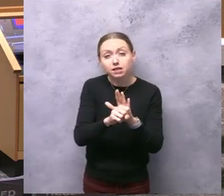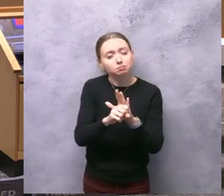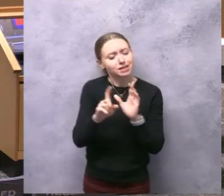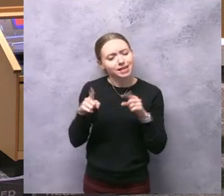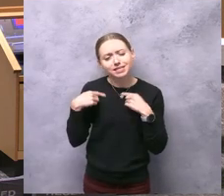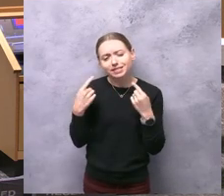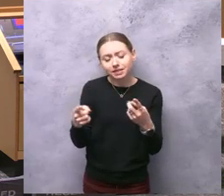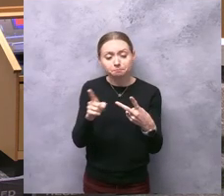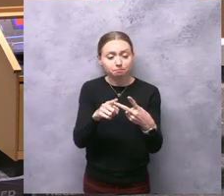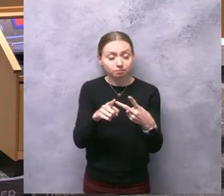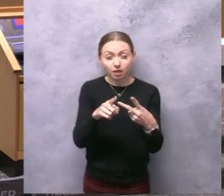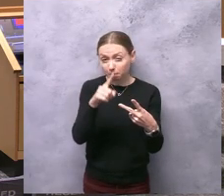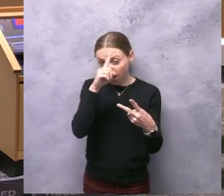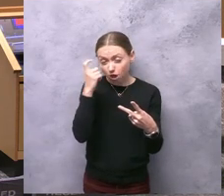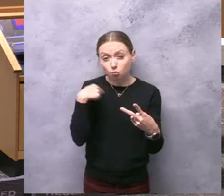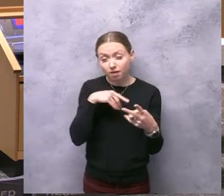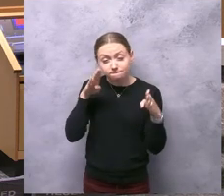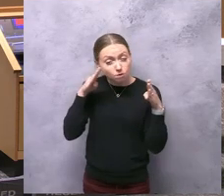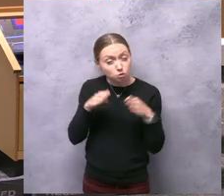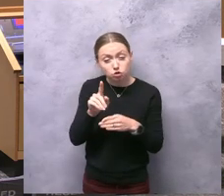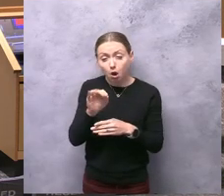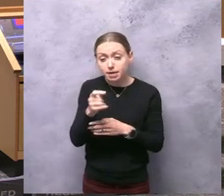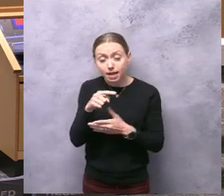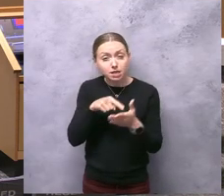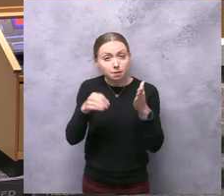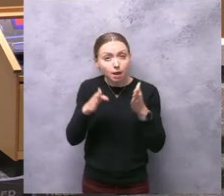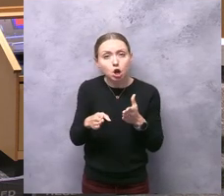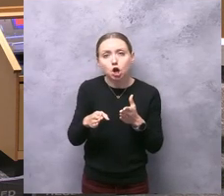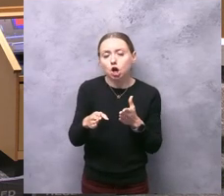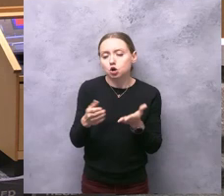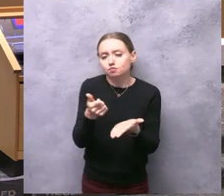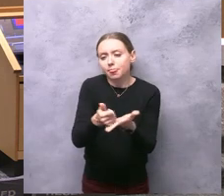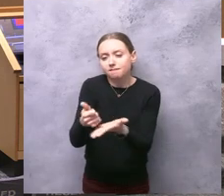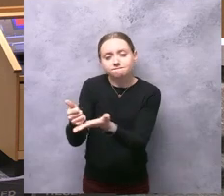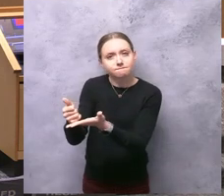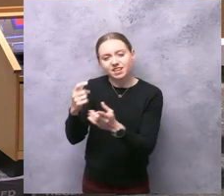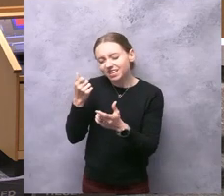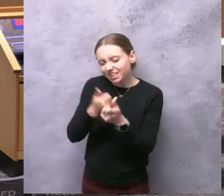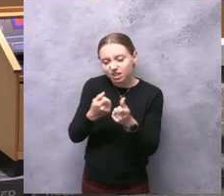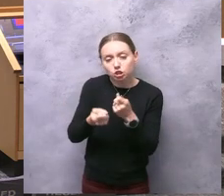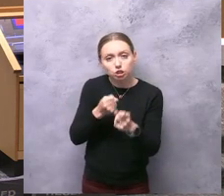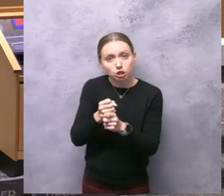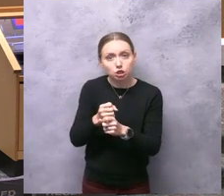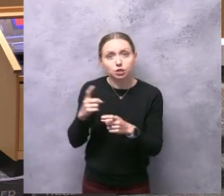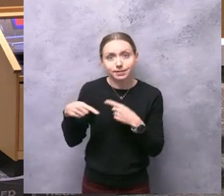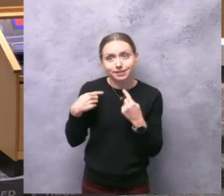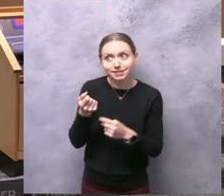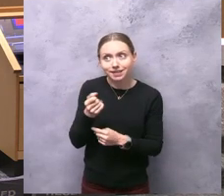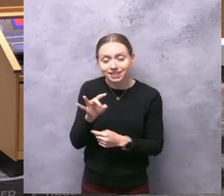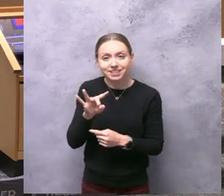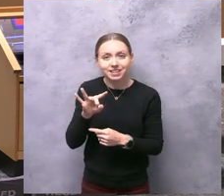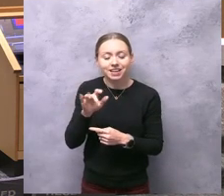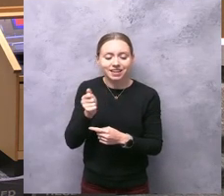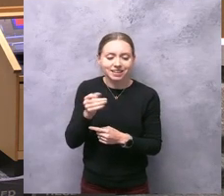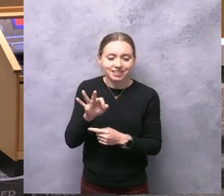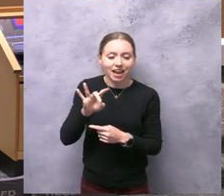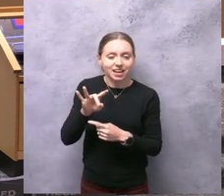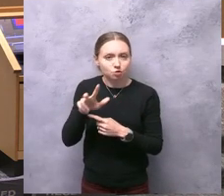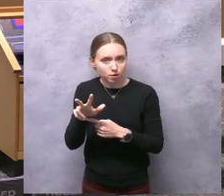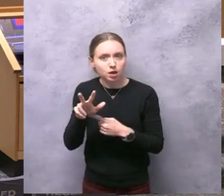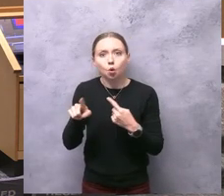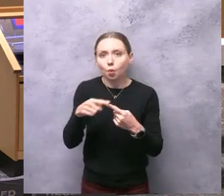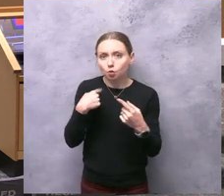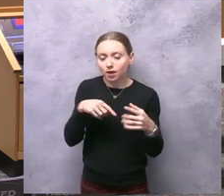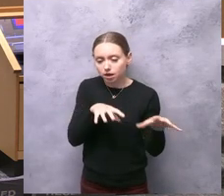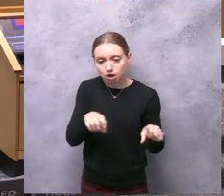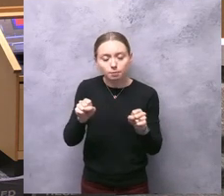has focused on taxpayer relief each year since 1983 when the Board of Trustees adopted a local optional homestead exemption